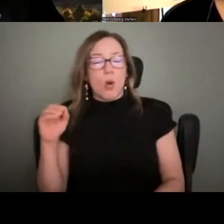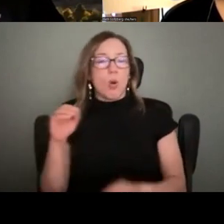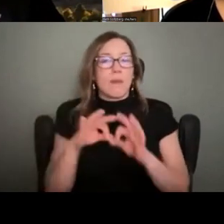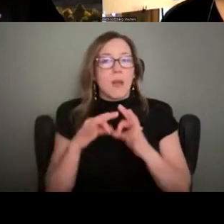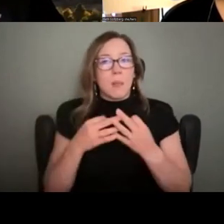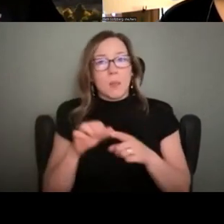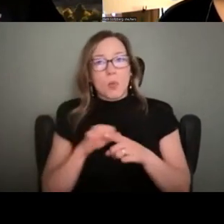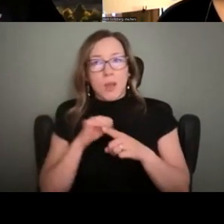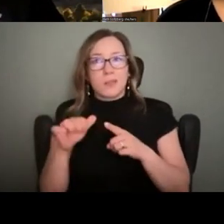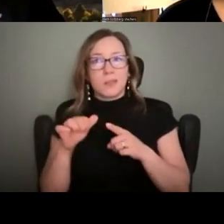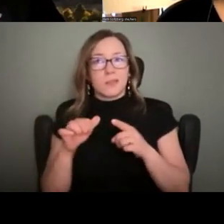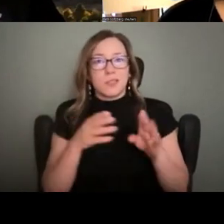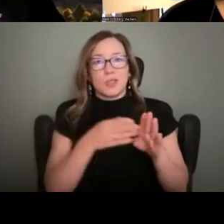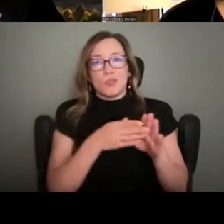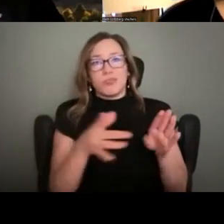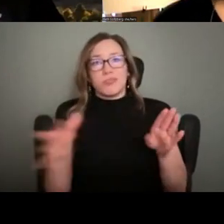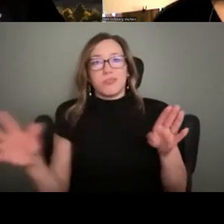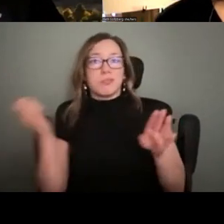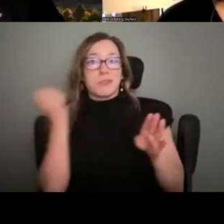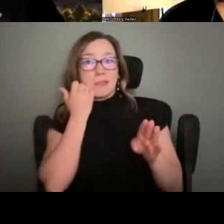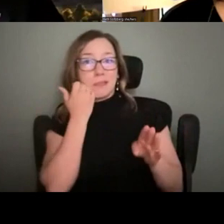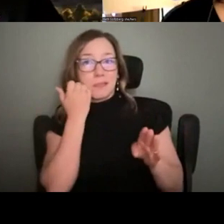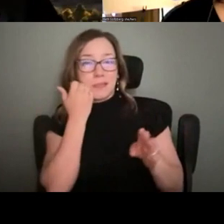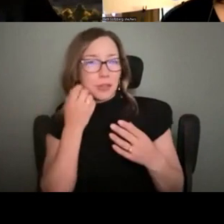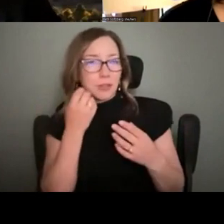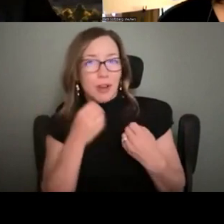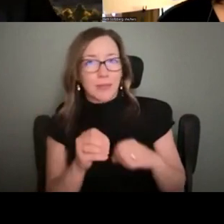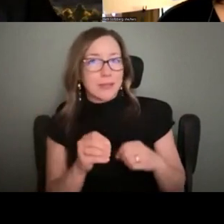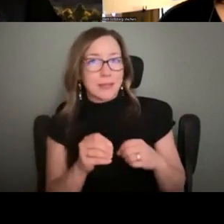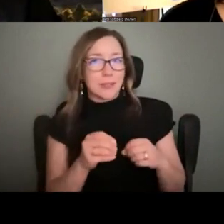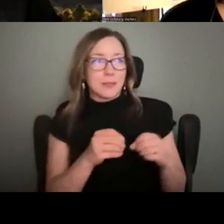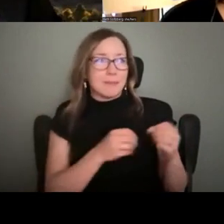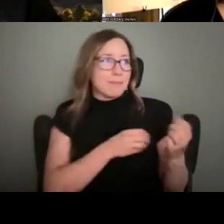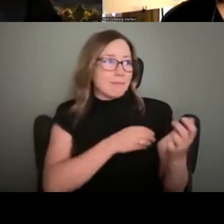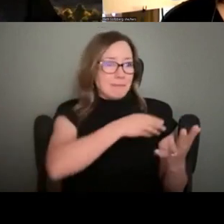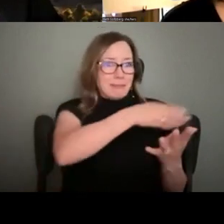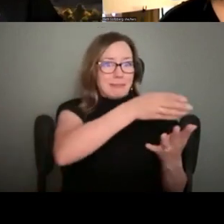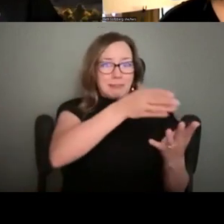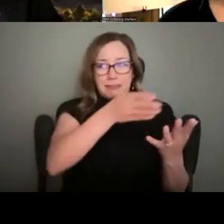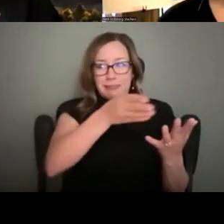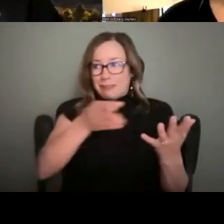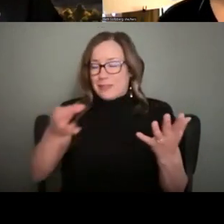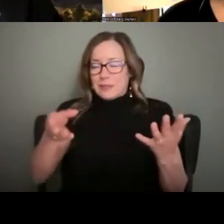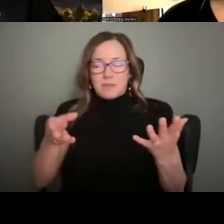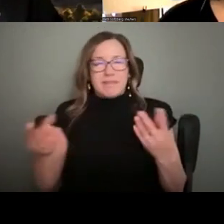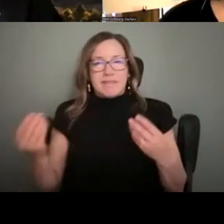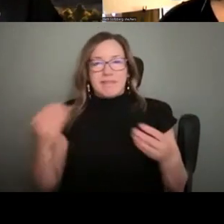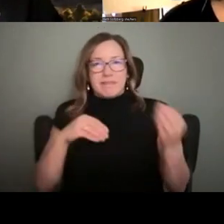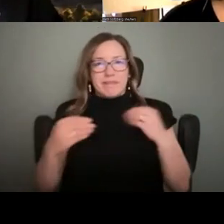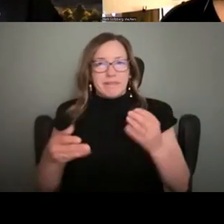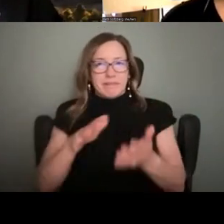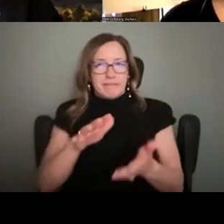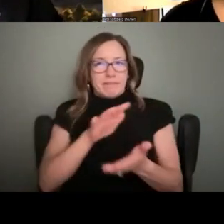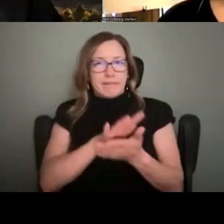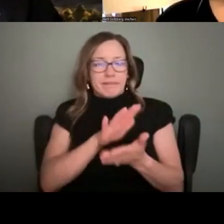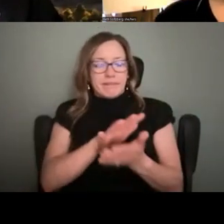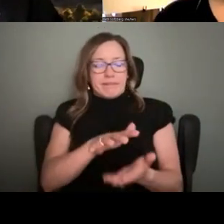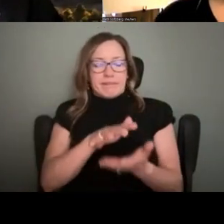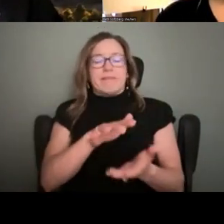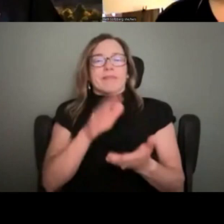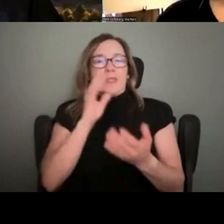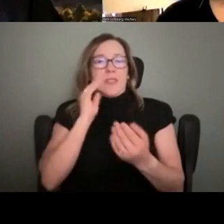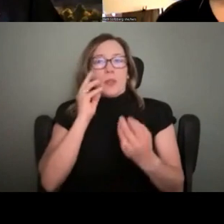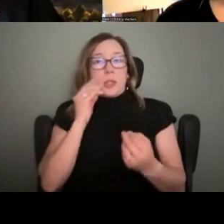mean, across the board, dentist offices. We put together packets of information so that, for example, if